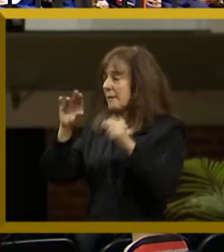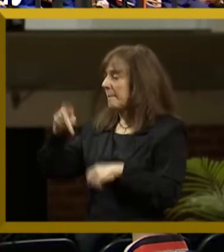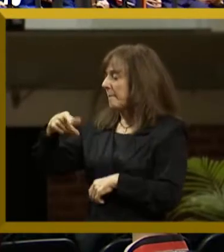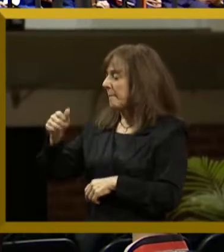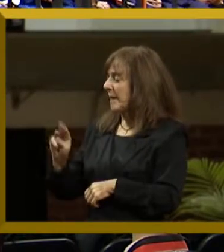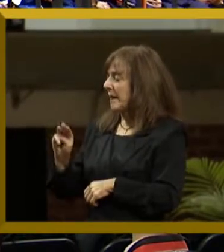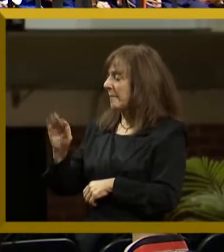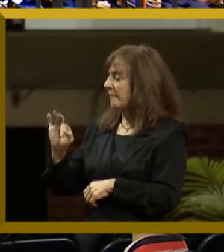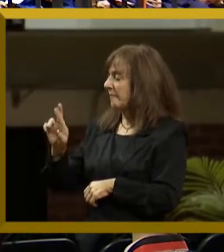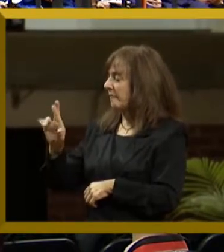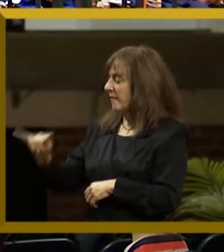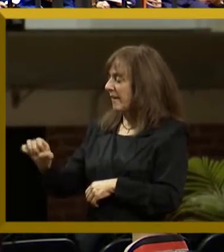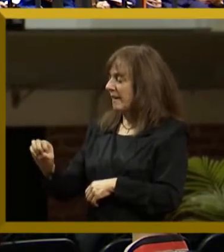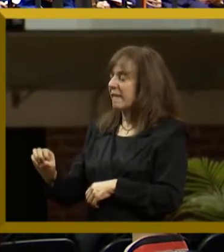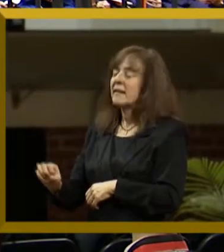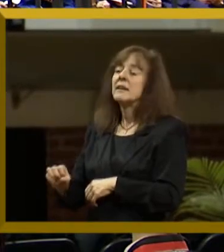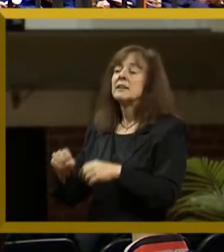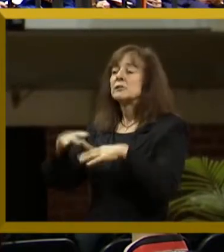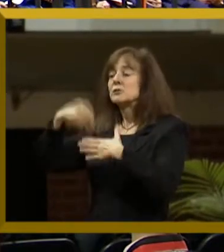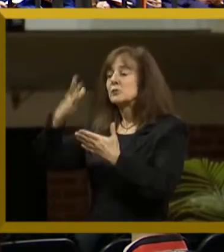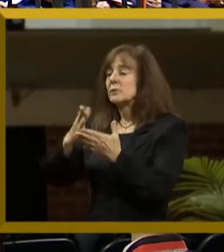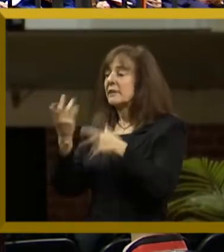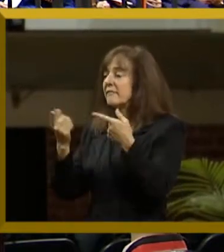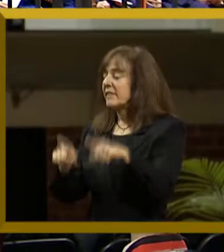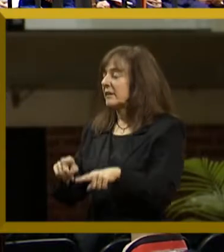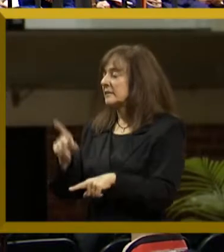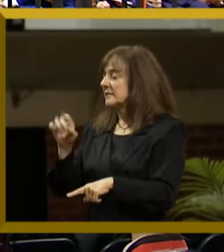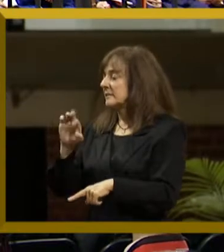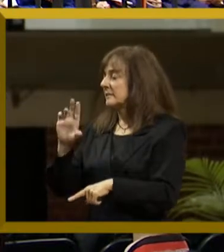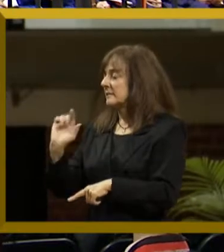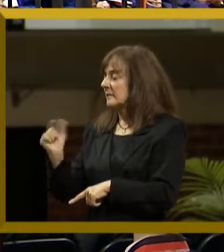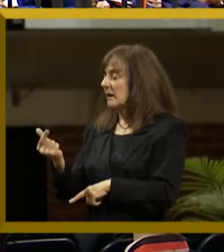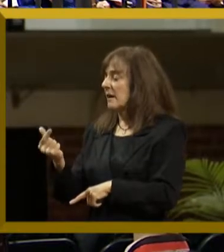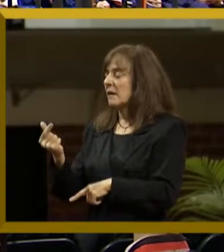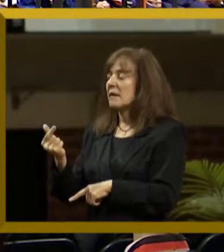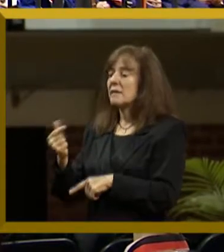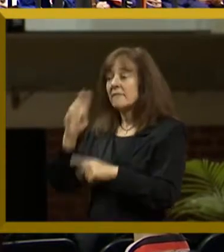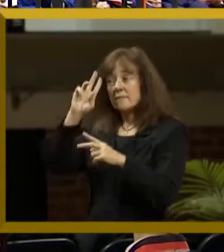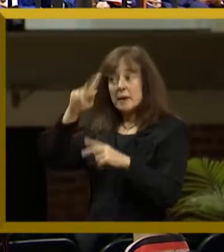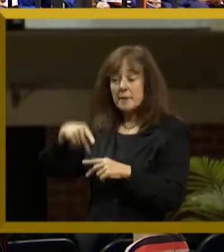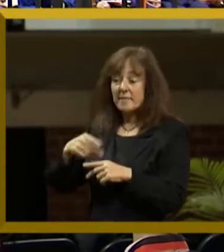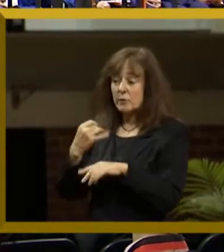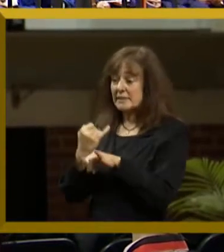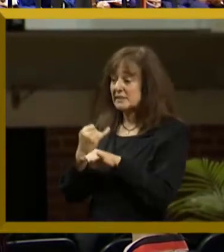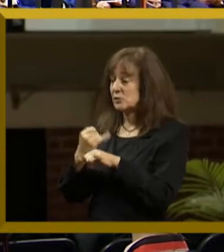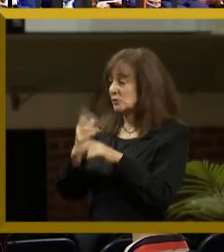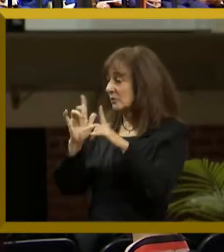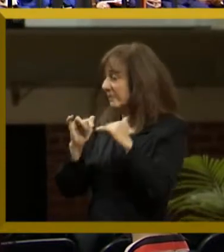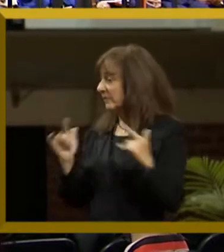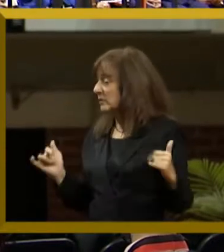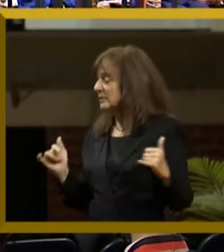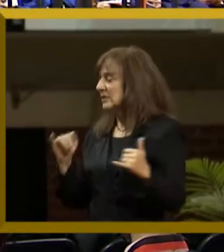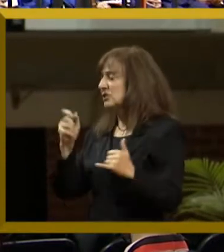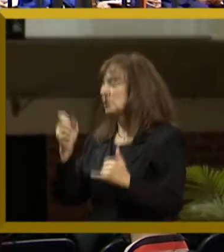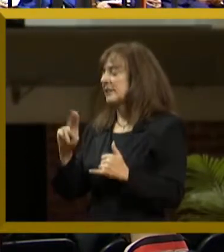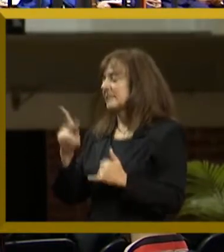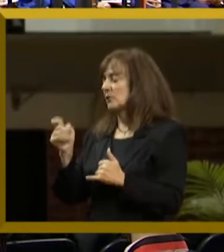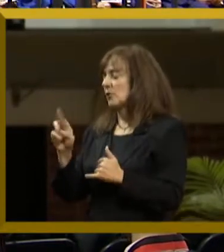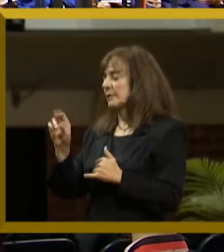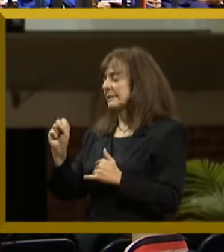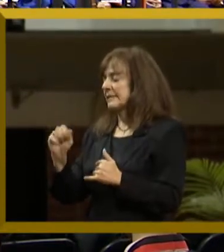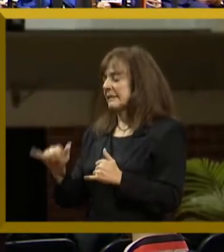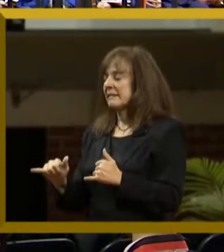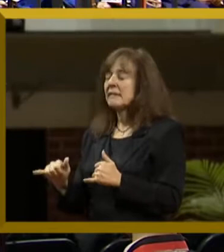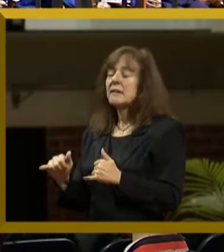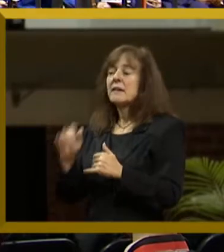Fry. Our Vice President of Student Affairs, Doug Hollenbeck, Vice President of Institutional Diversity, Jason Kirksey, our